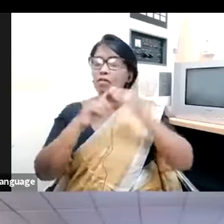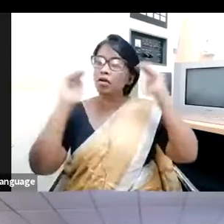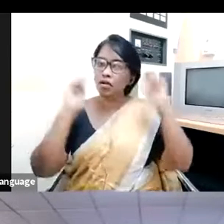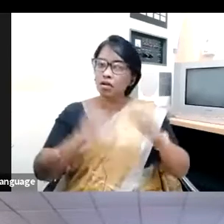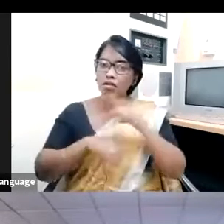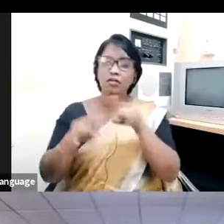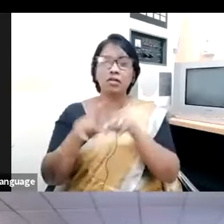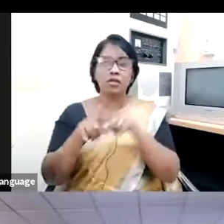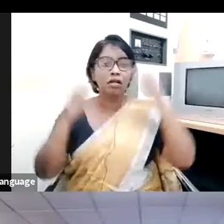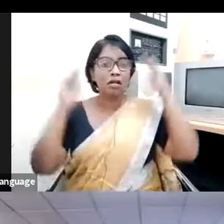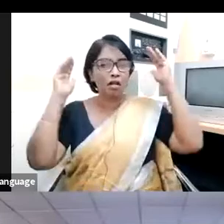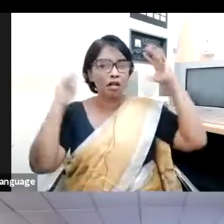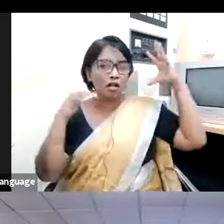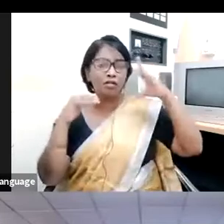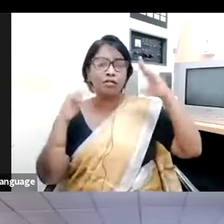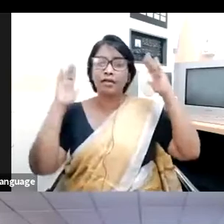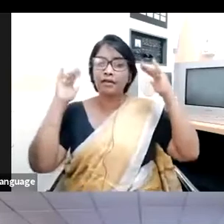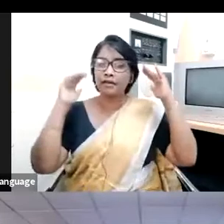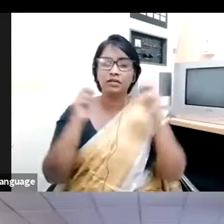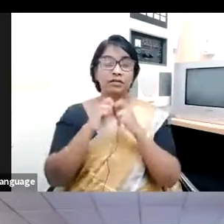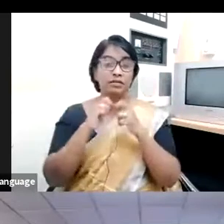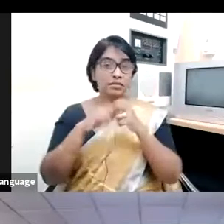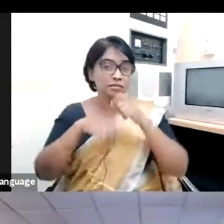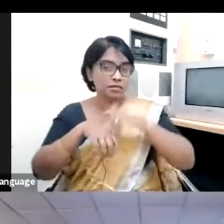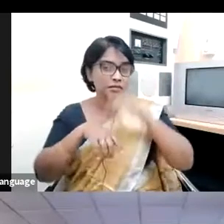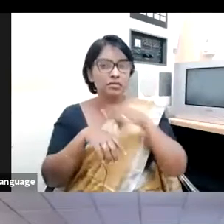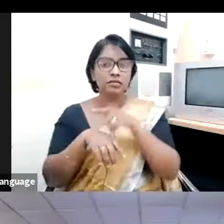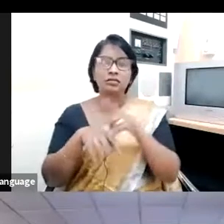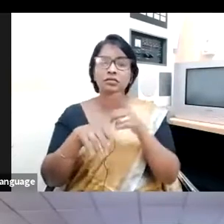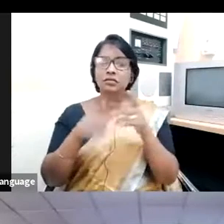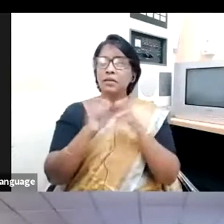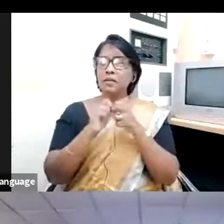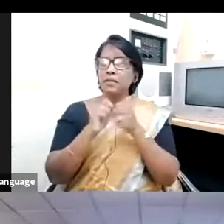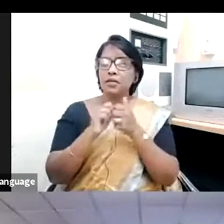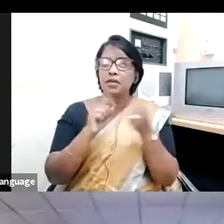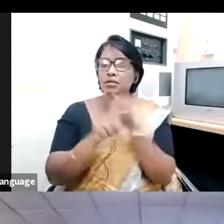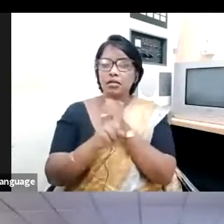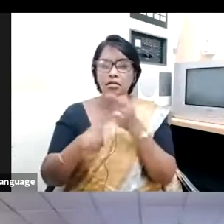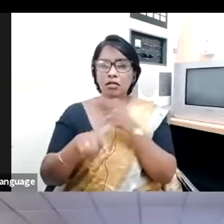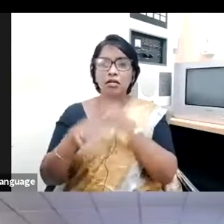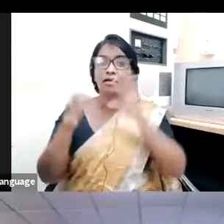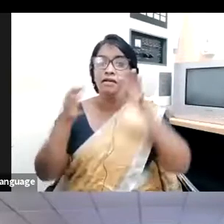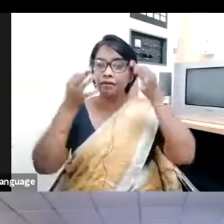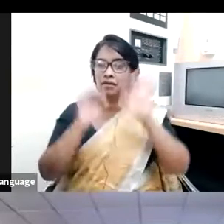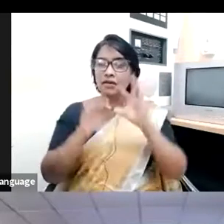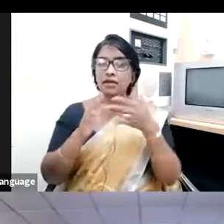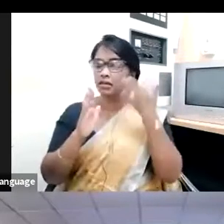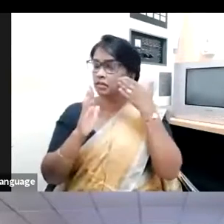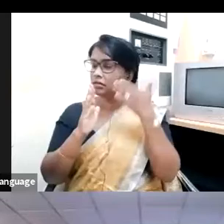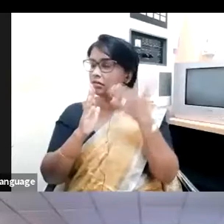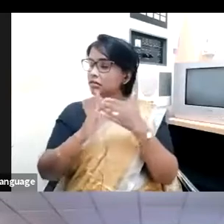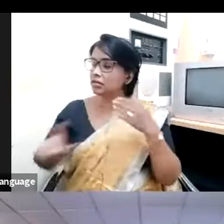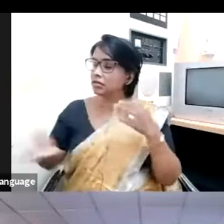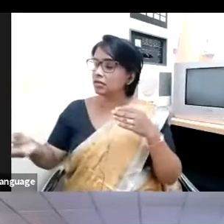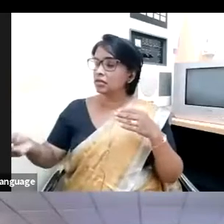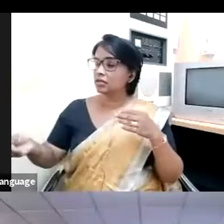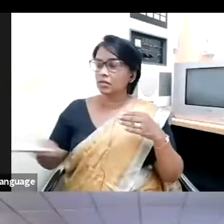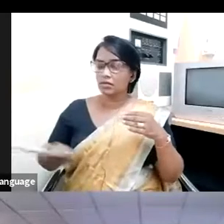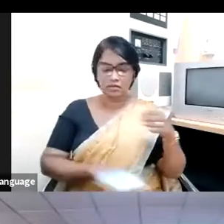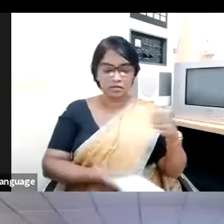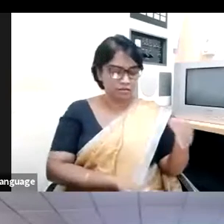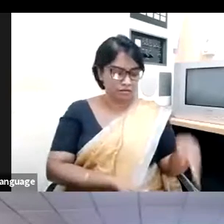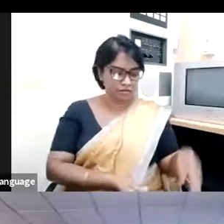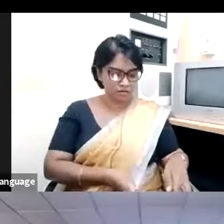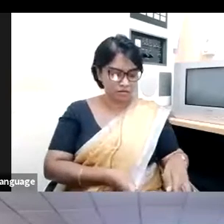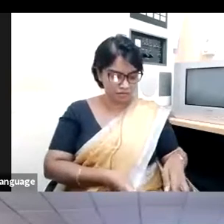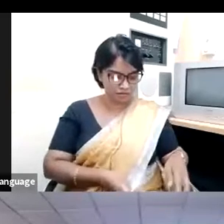must do. And what we do should be scientific and science-led or science-based. So we can do in bits and pieces. It's